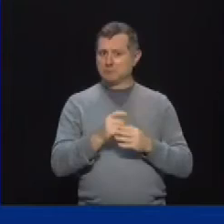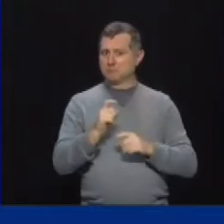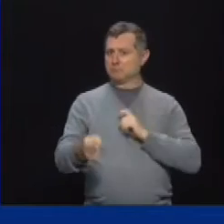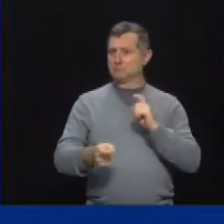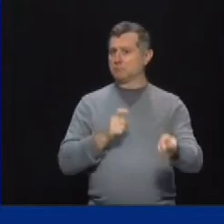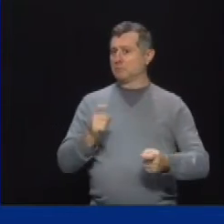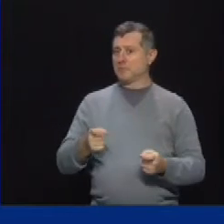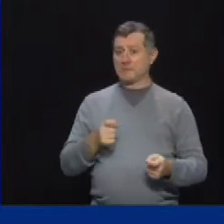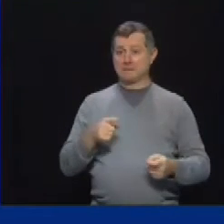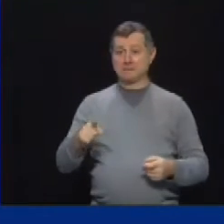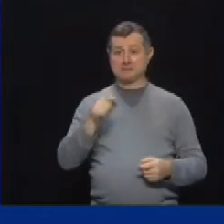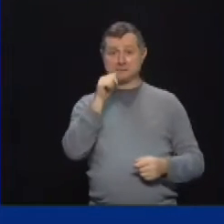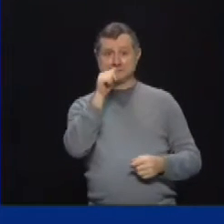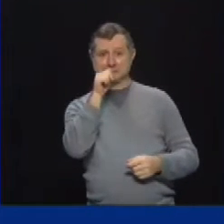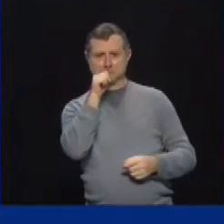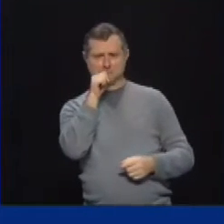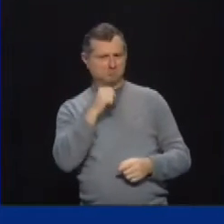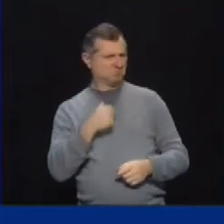on that weekend.